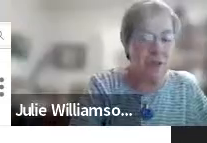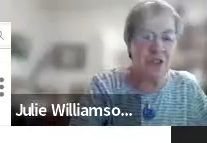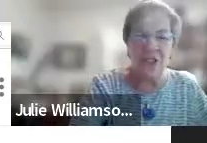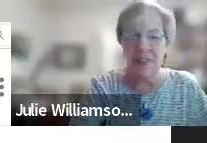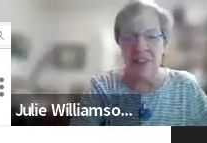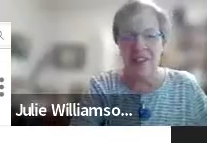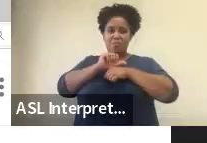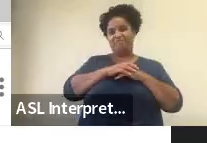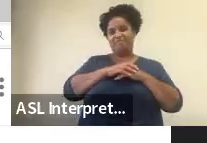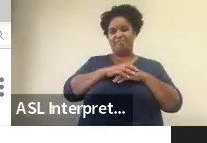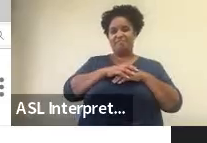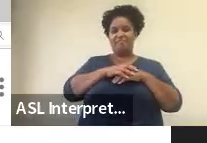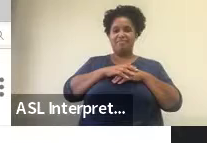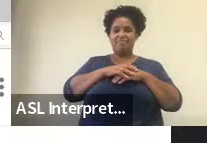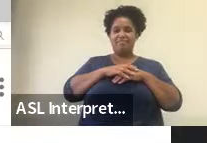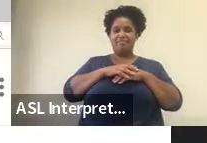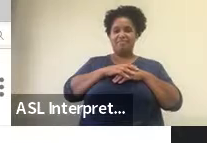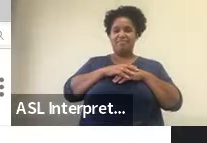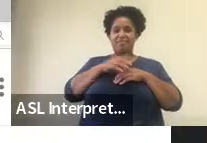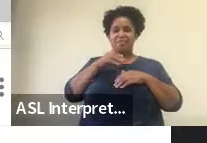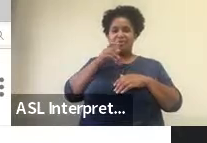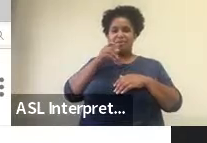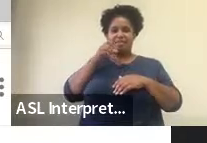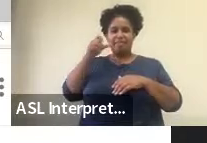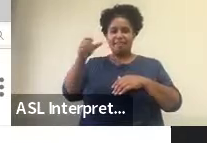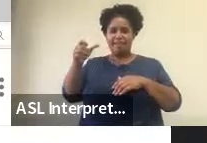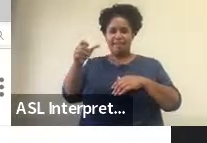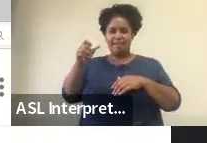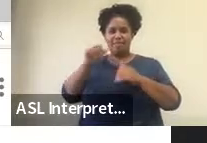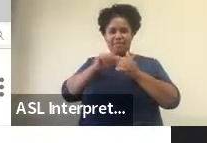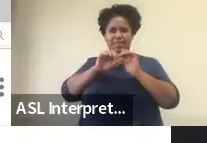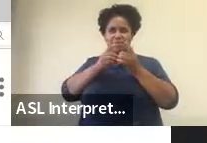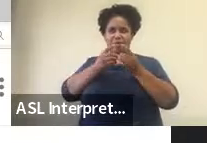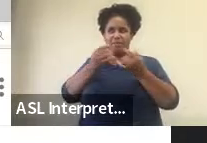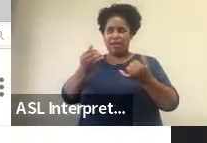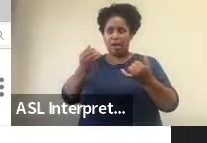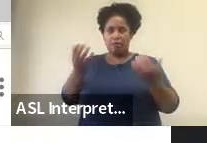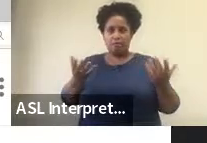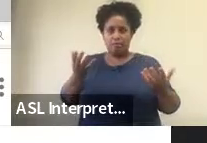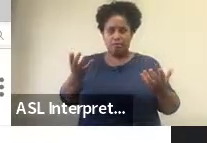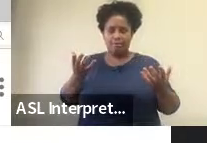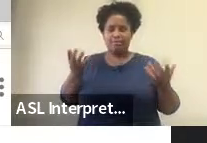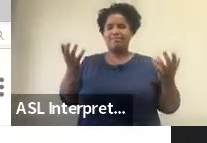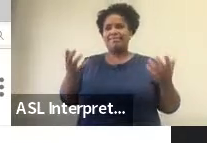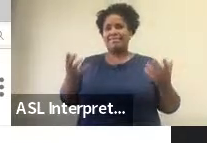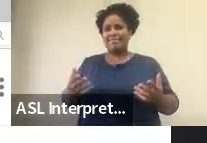Right, I know I've been searching around to say, okay, who is not with the department right now? So.